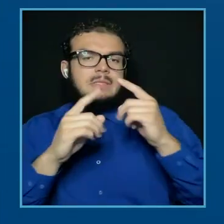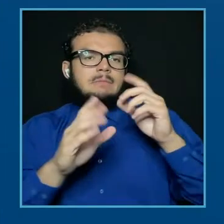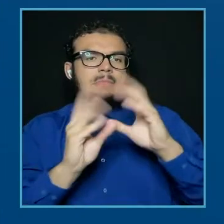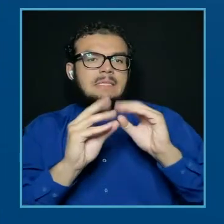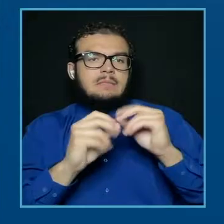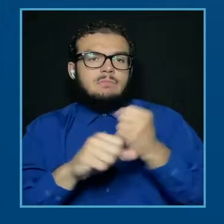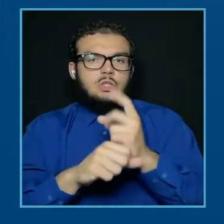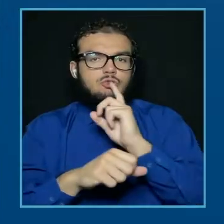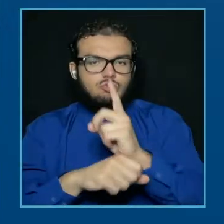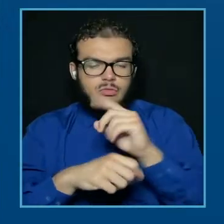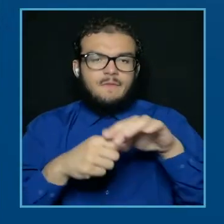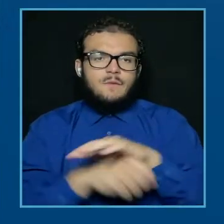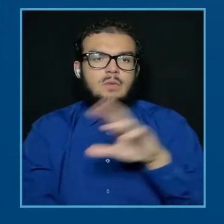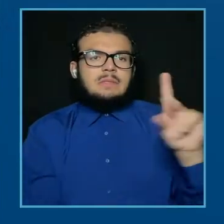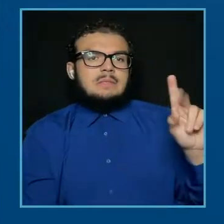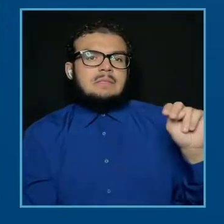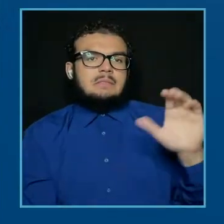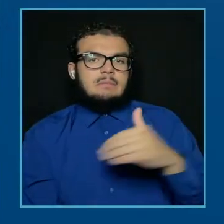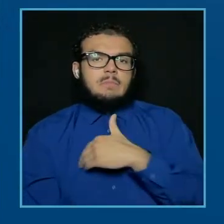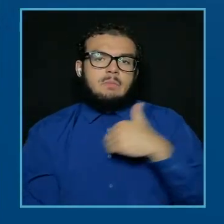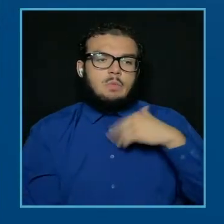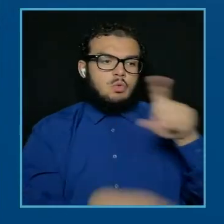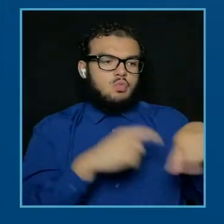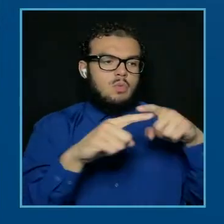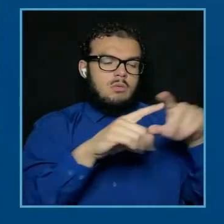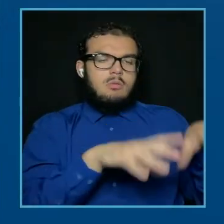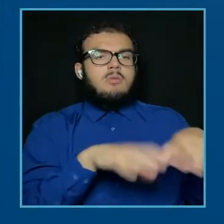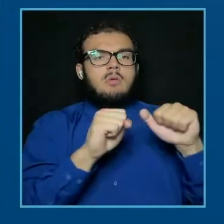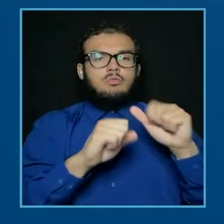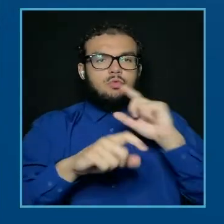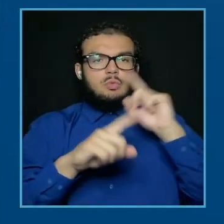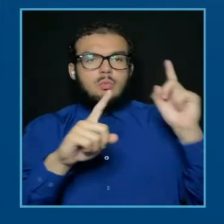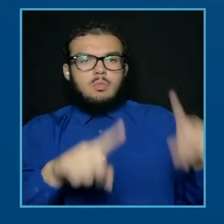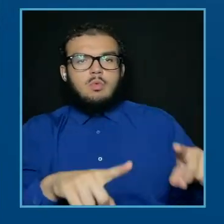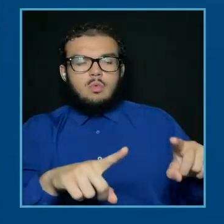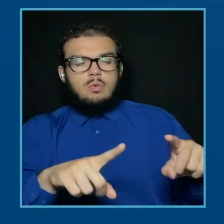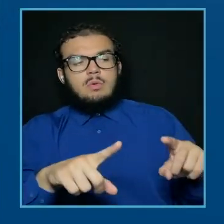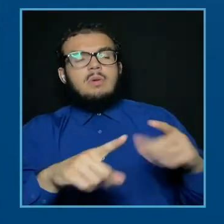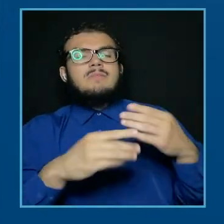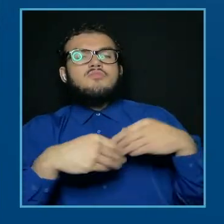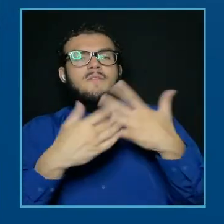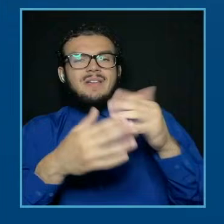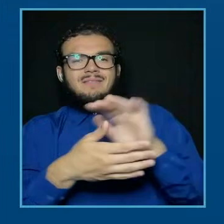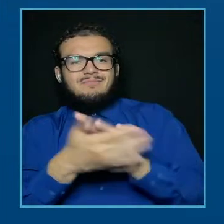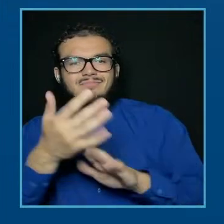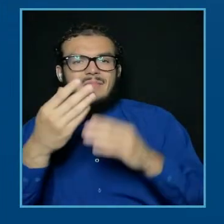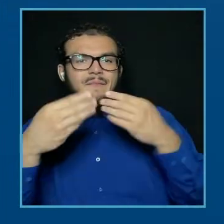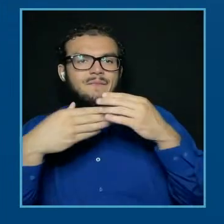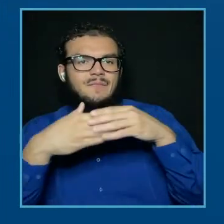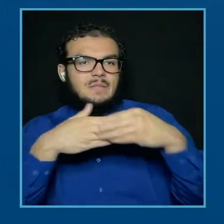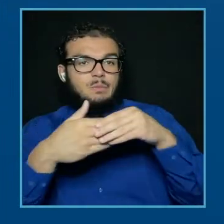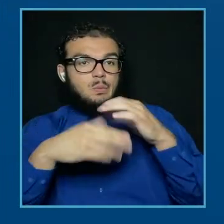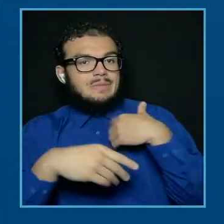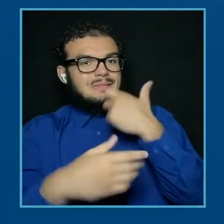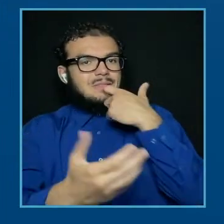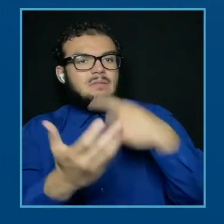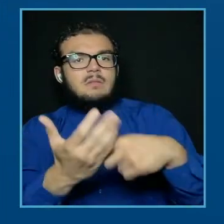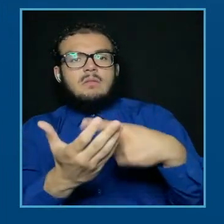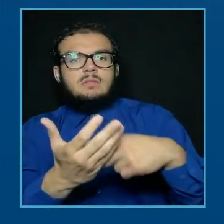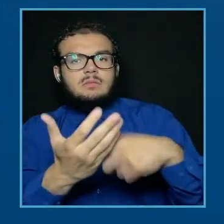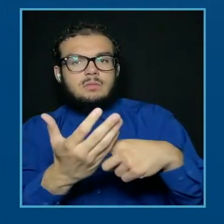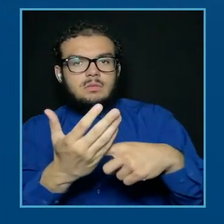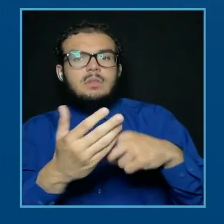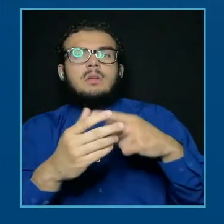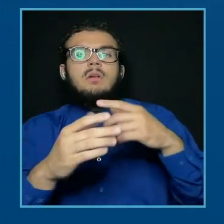that the full DNC membership, when they adopt your report, provides that flexibility that we just discussed to do this vote